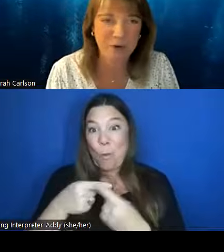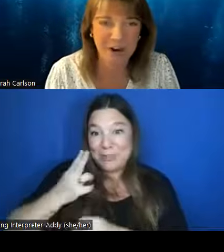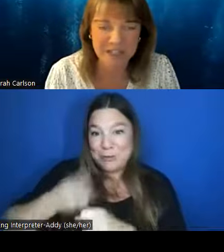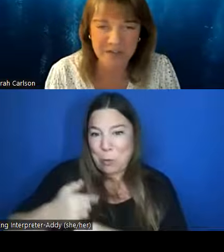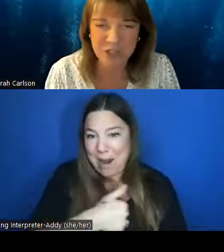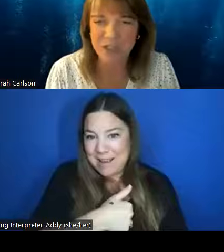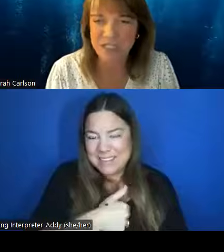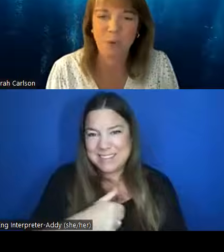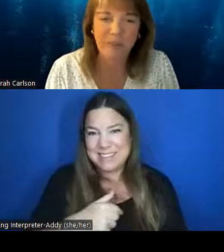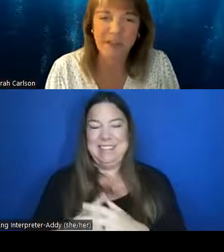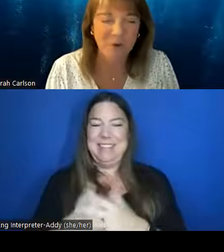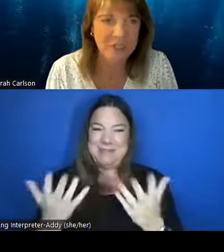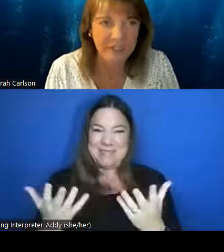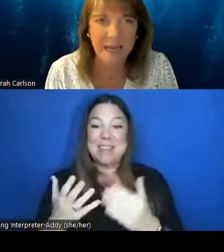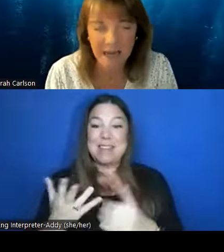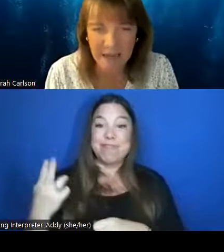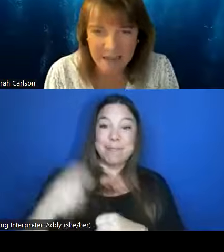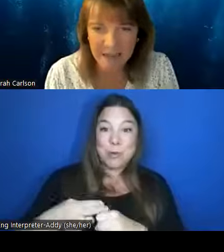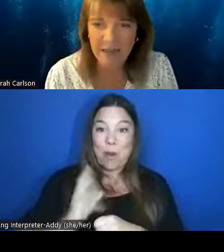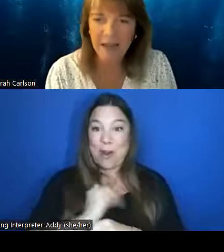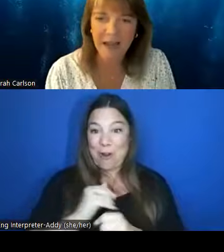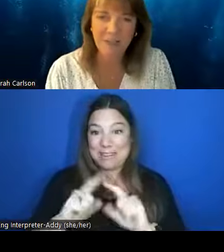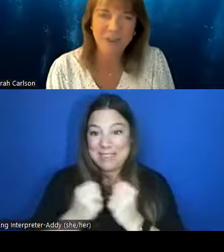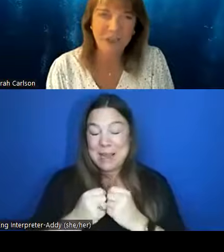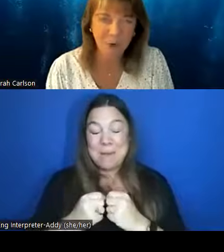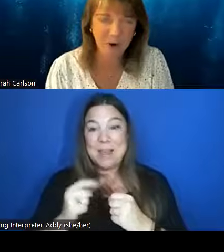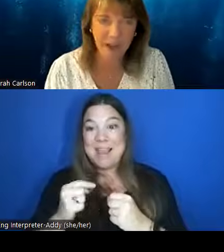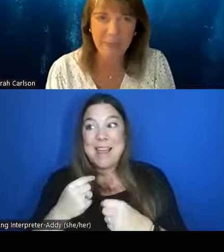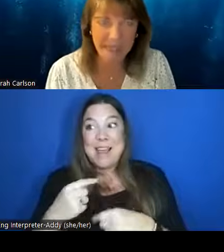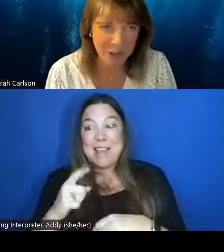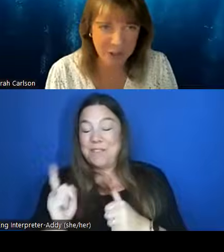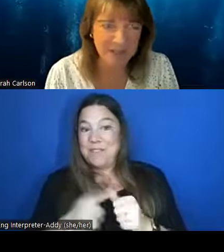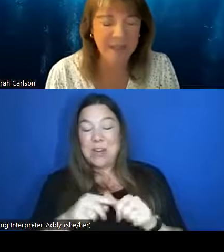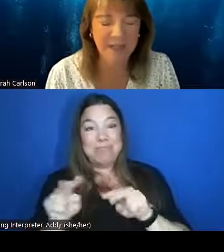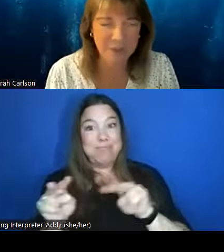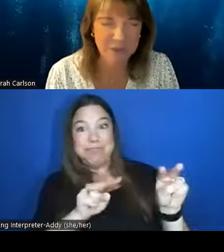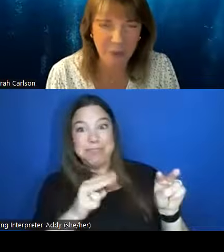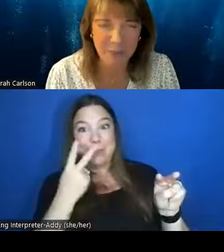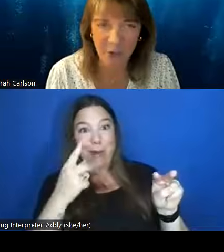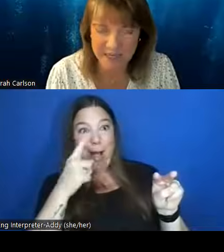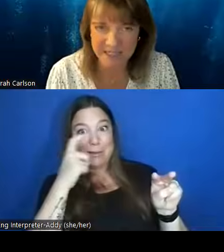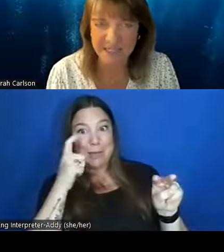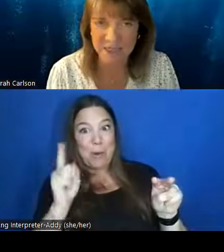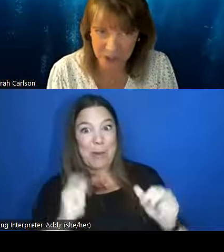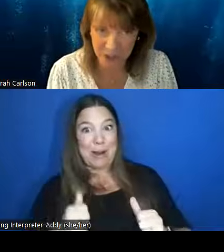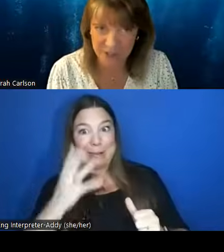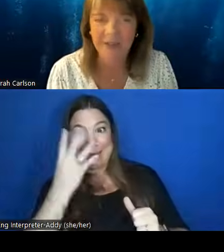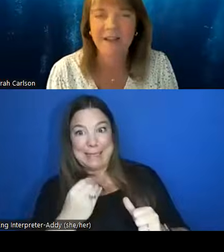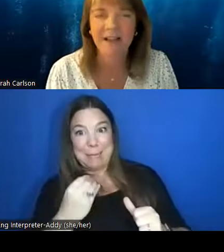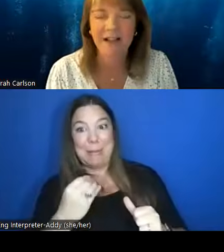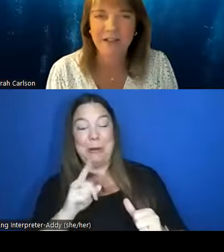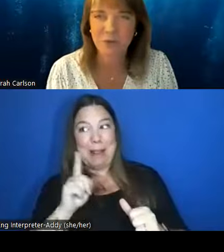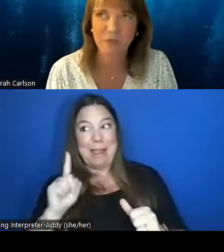part of our excavation team, when they first laid eyes on those summer accommodations, it was a pretty priceless